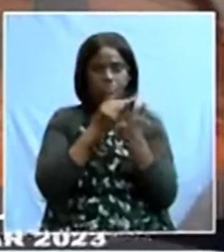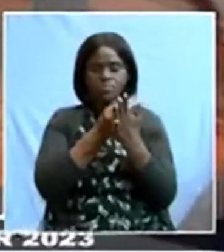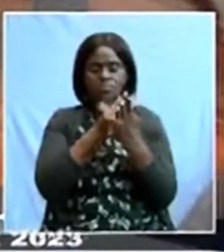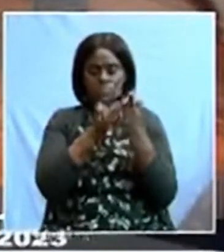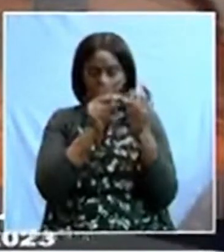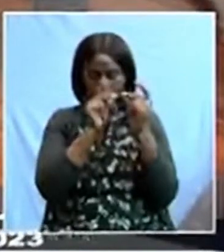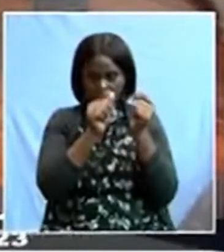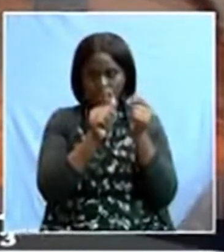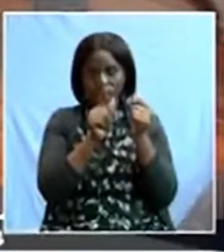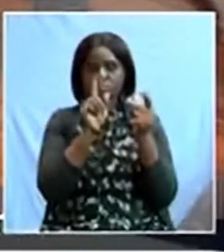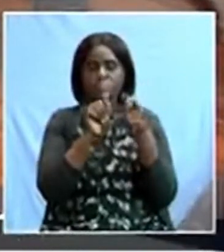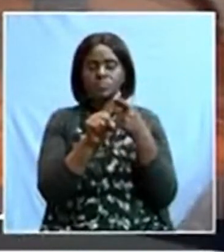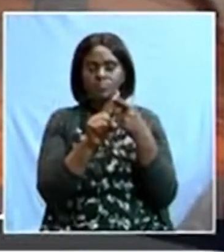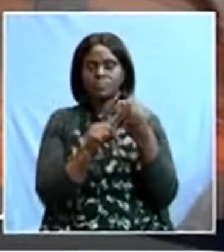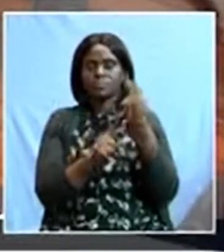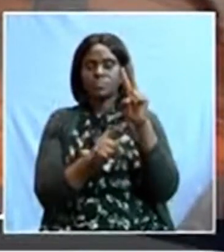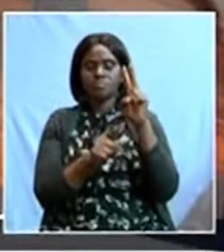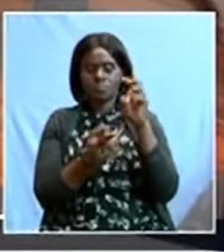amounting to